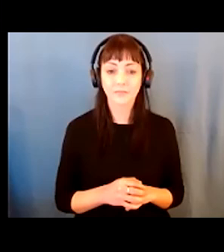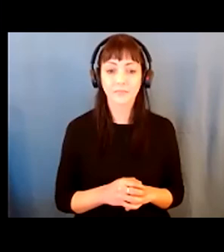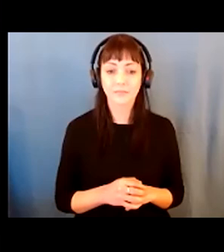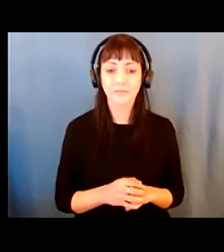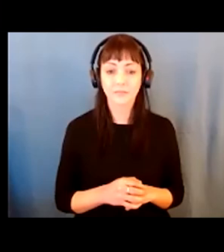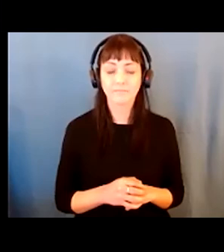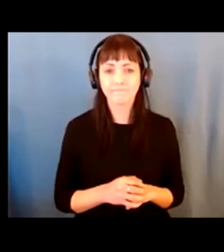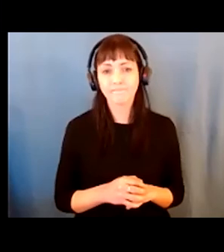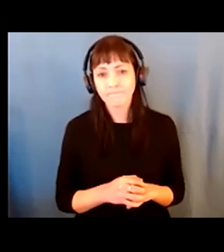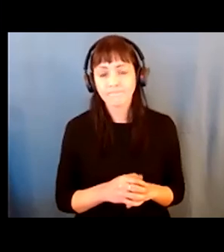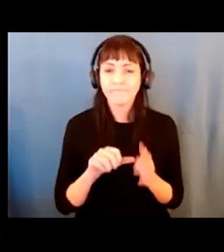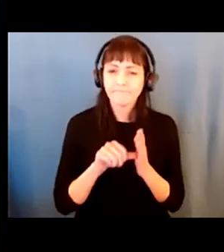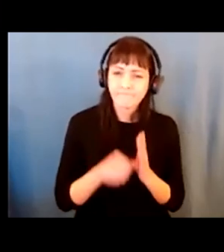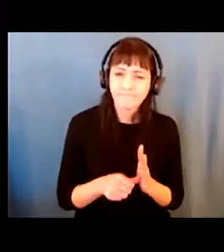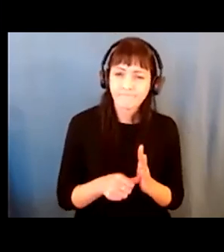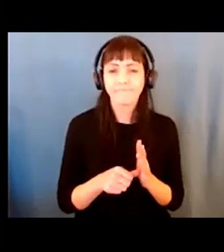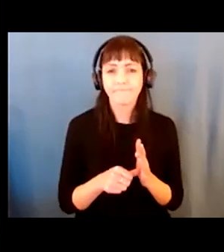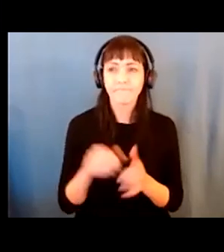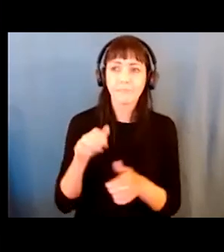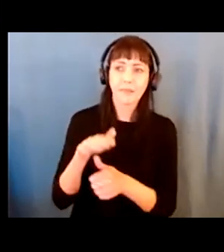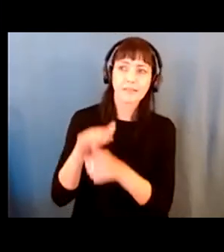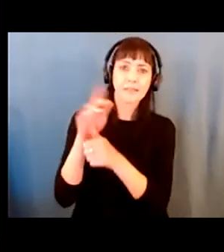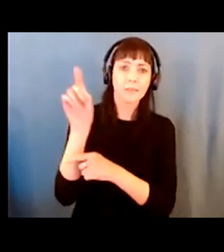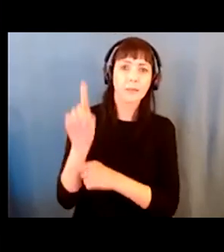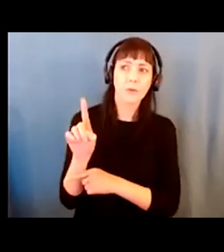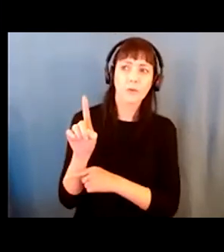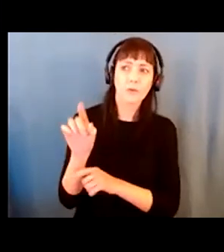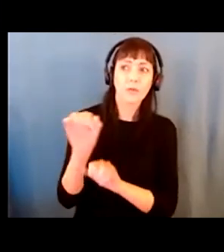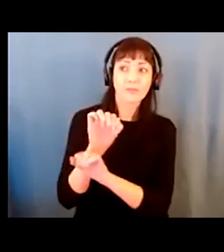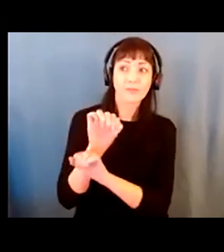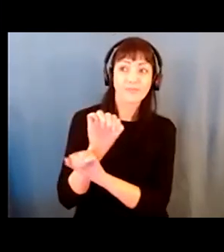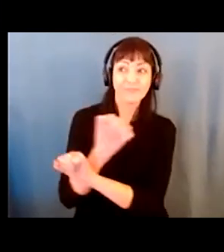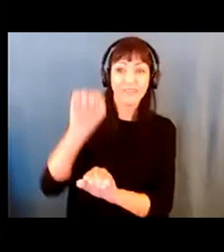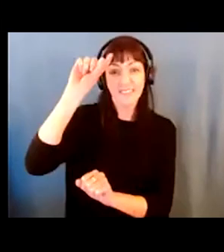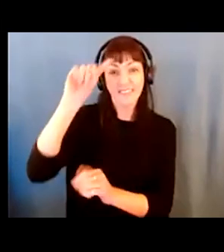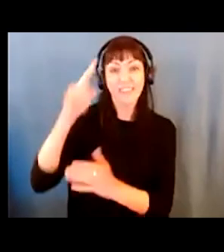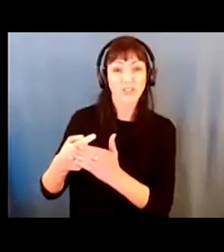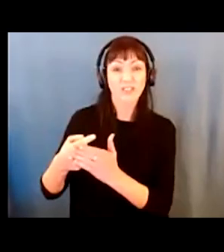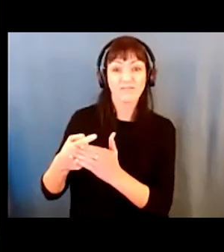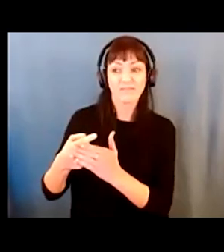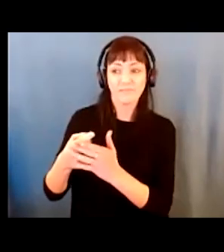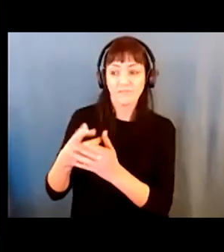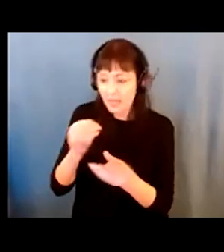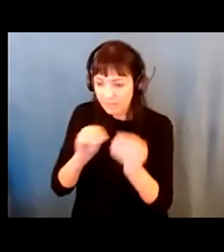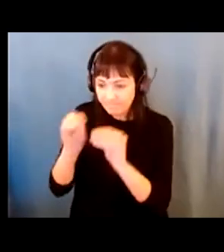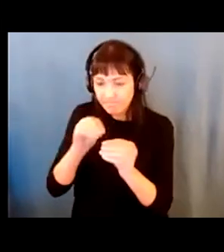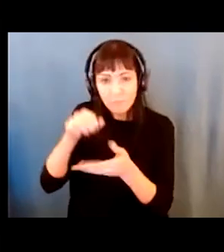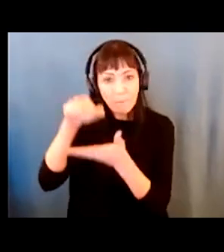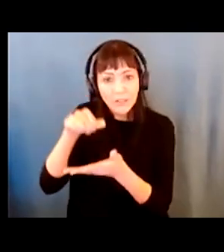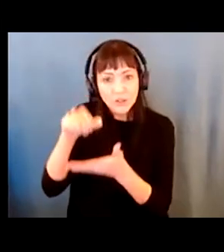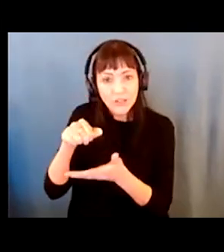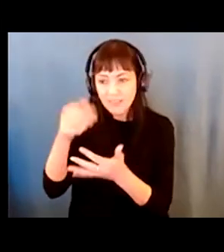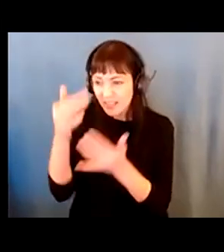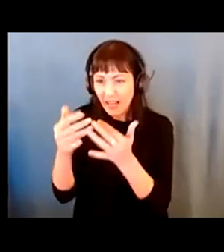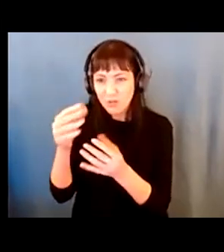it's very hard, isn't it? Because senior people are making these strategy decisions when they're putting the budgets and the accounts together. When